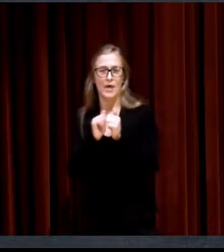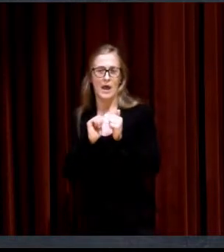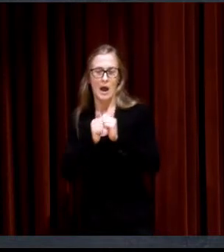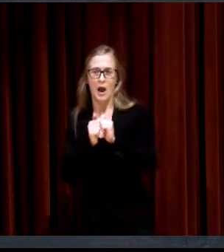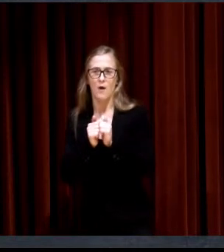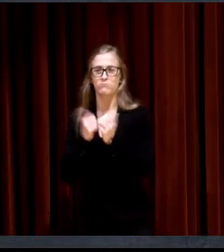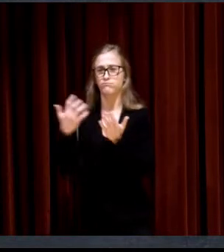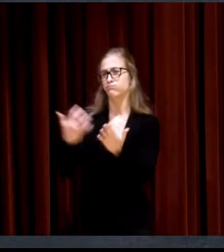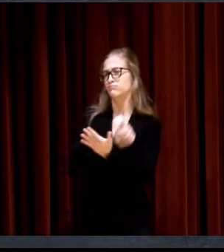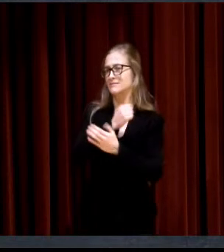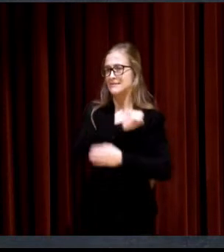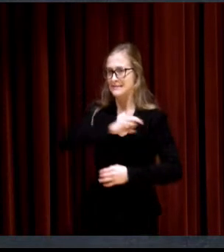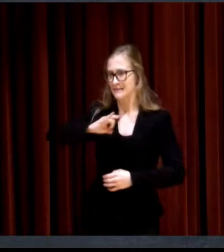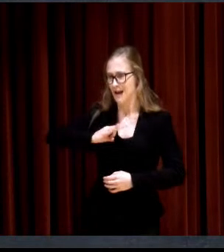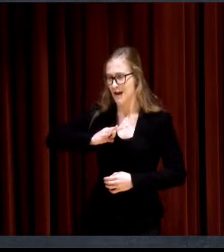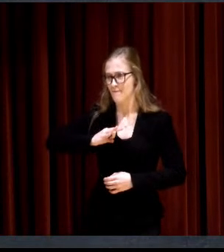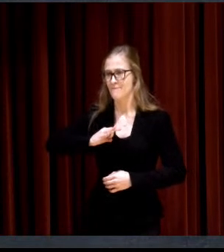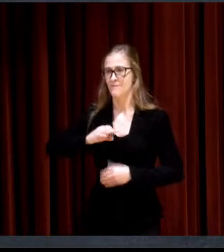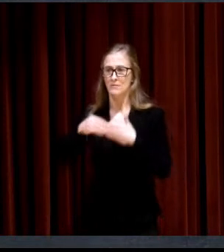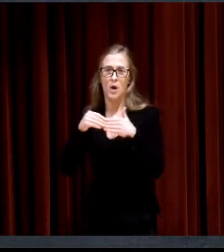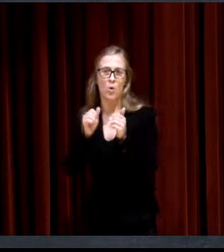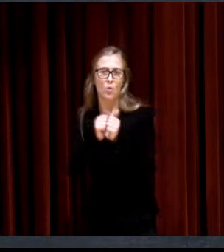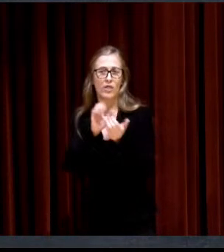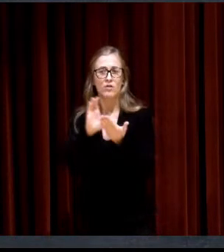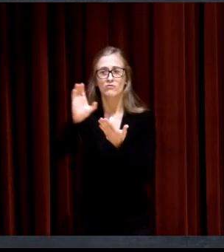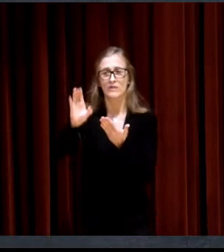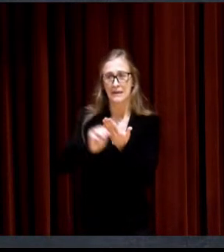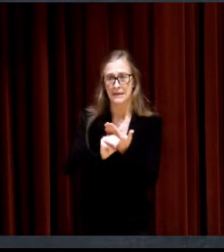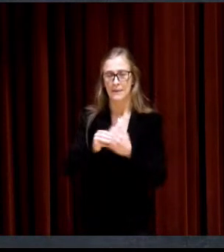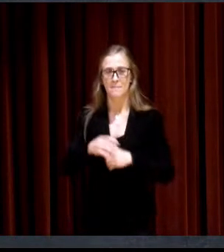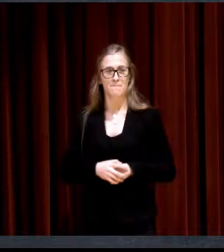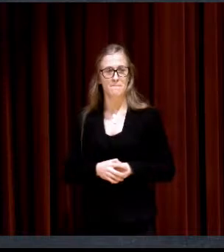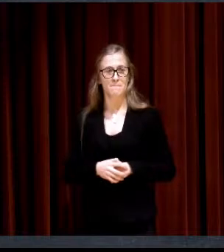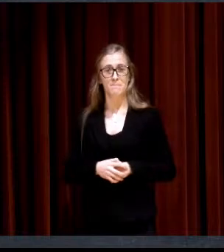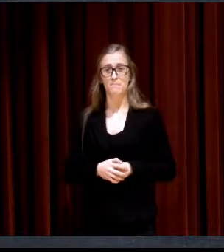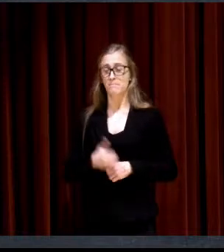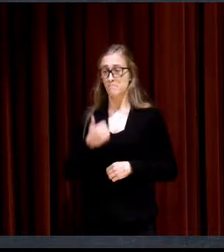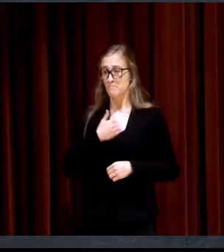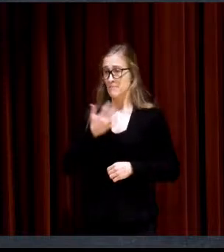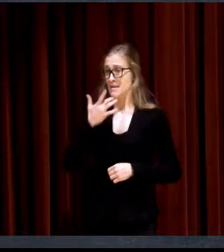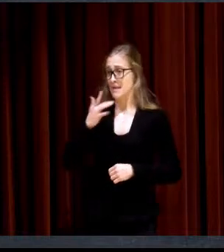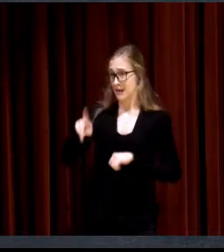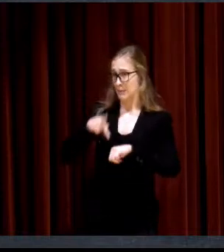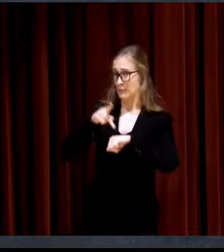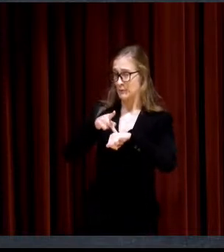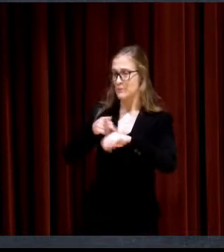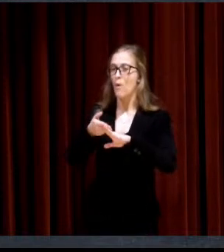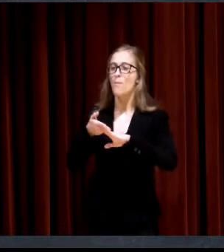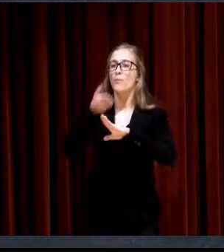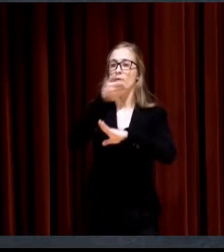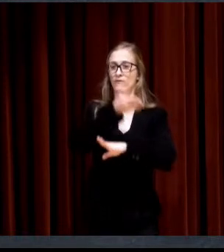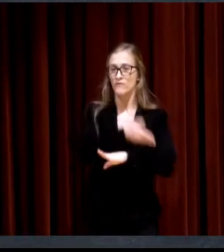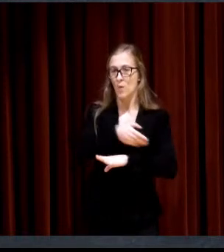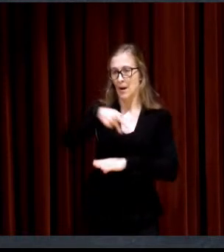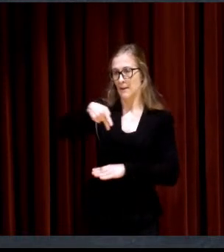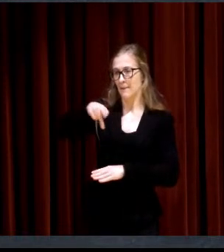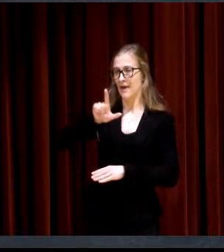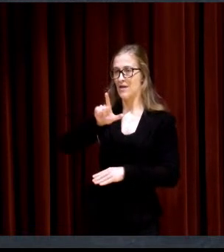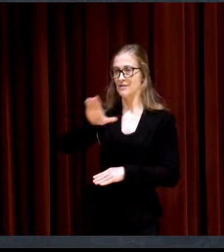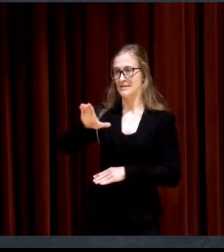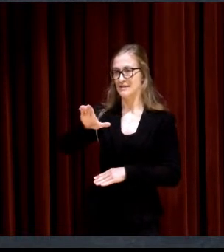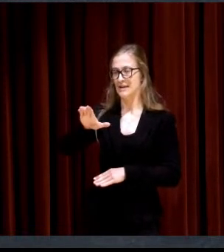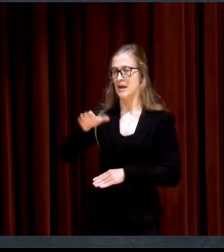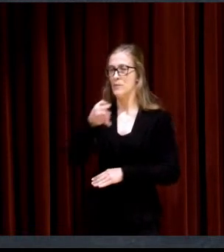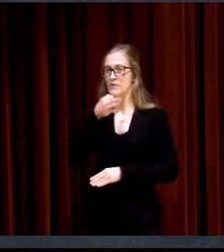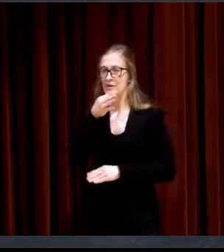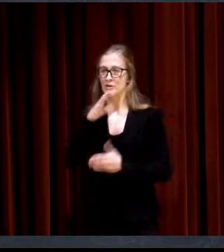staff, flexible around curriculum. I was fortunate enough to be the principal prior to PLCs, or professional